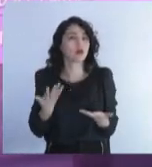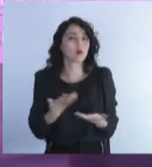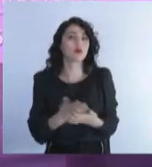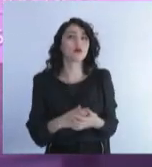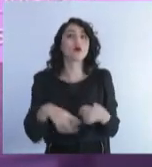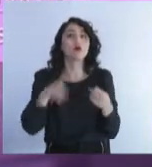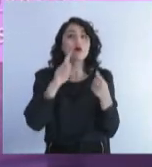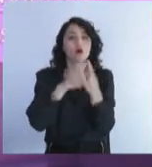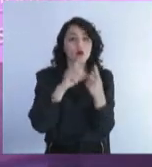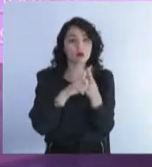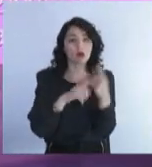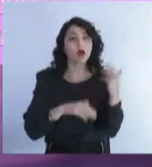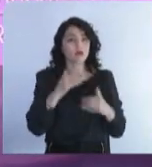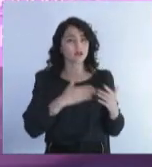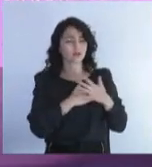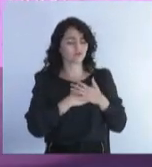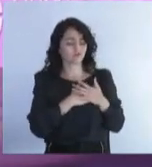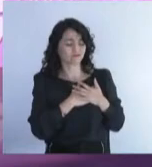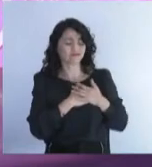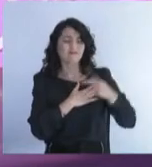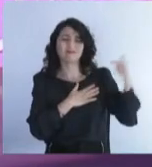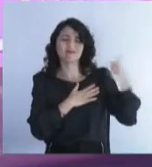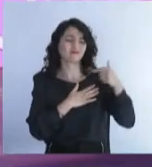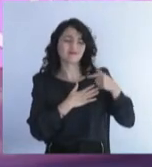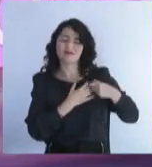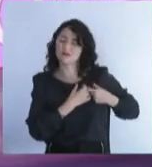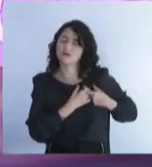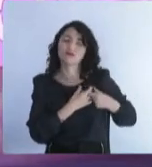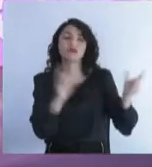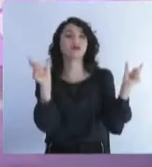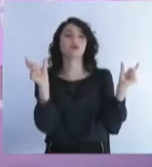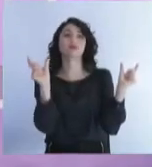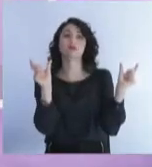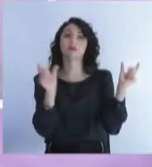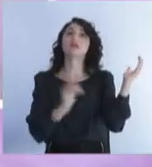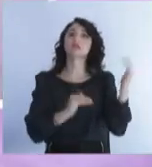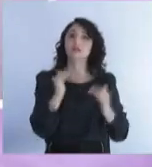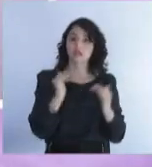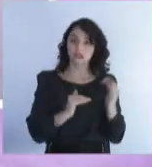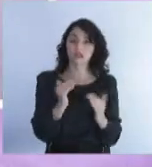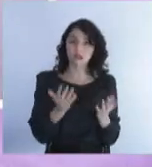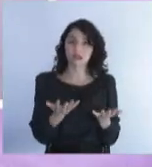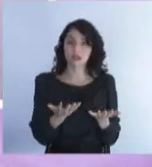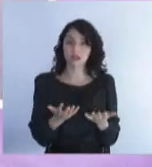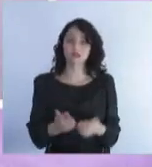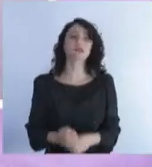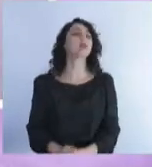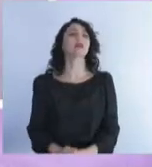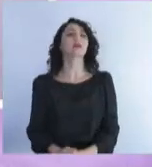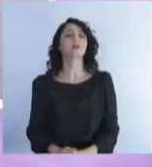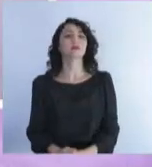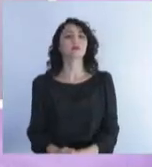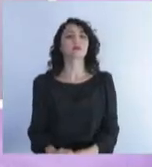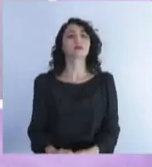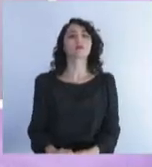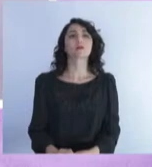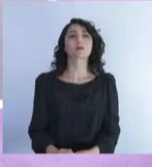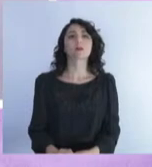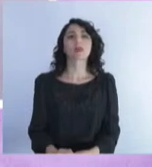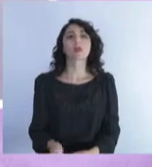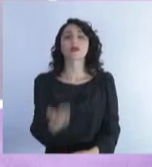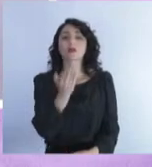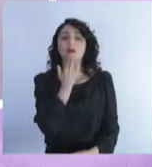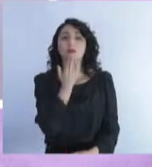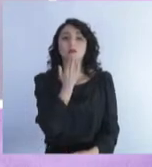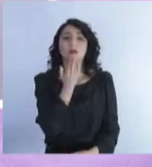And one of them has to do with letting our emotions, our negative emotions, get out of